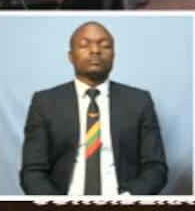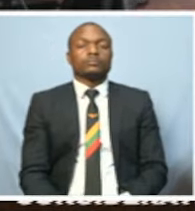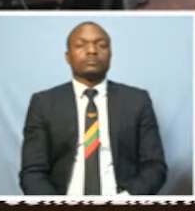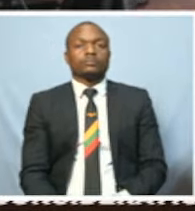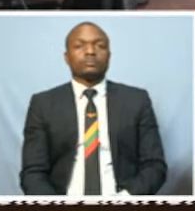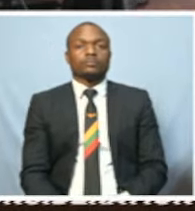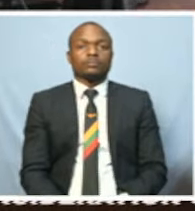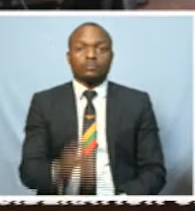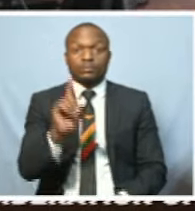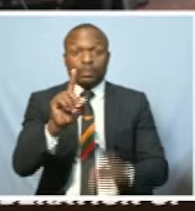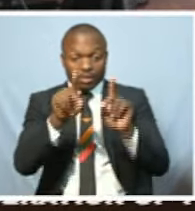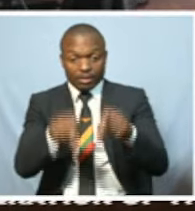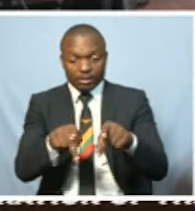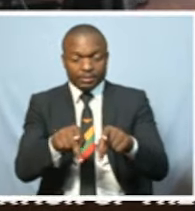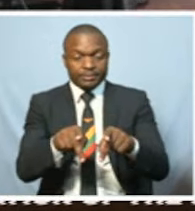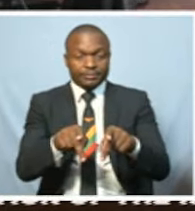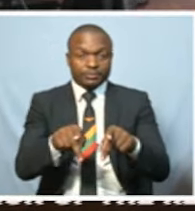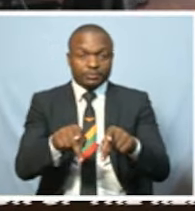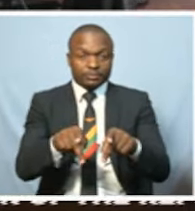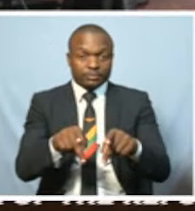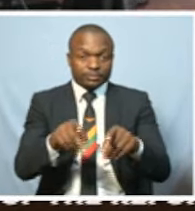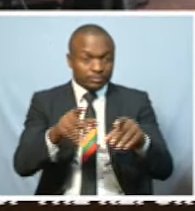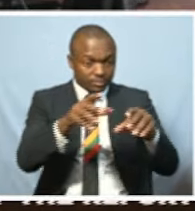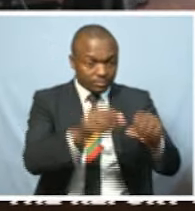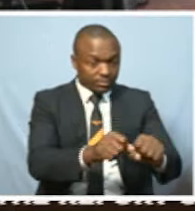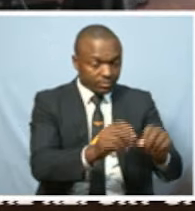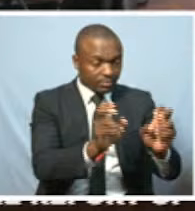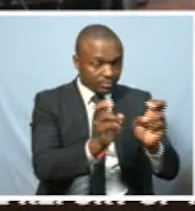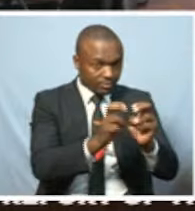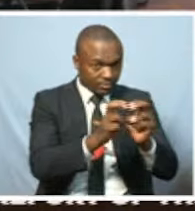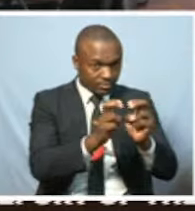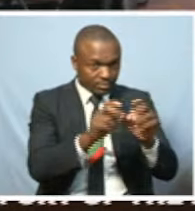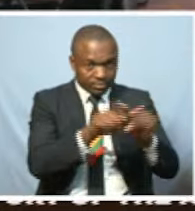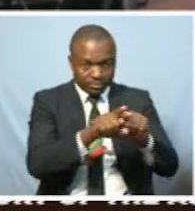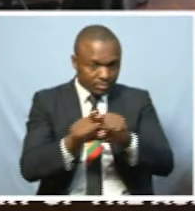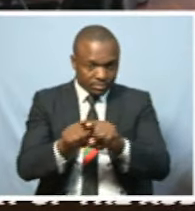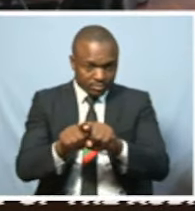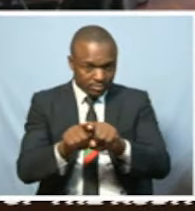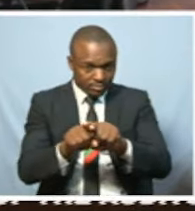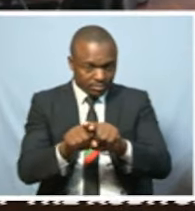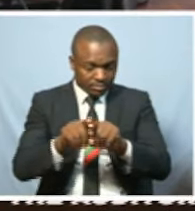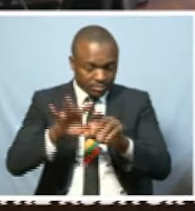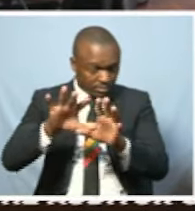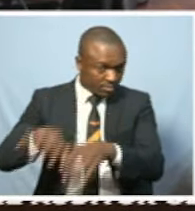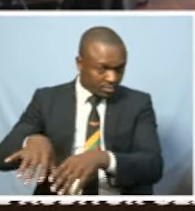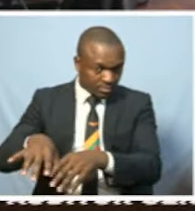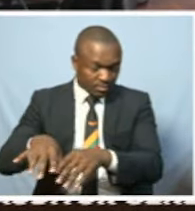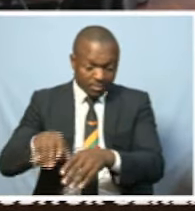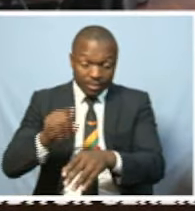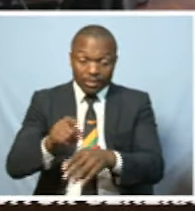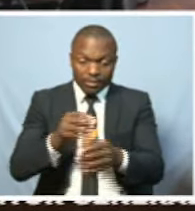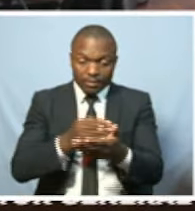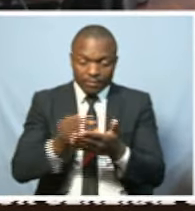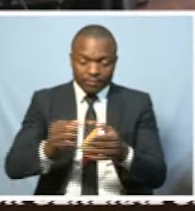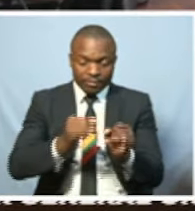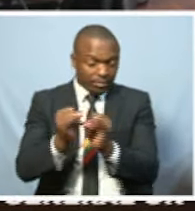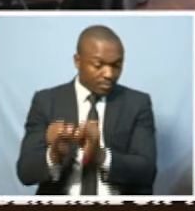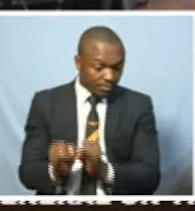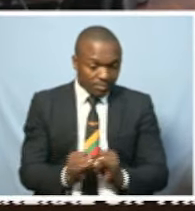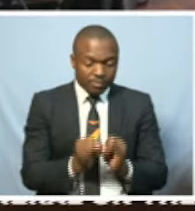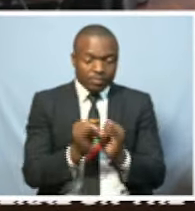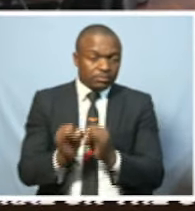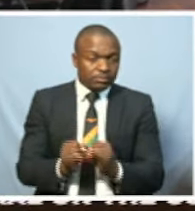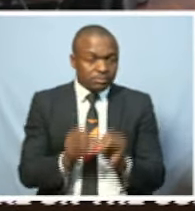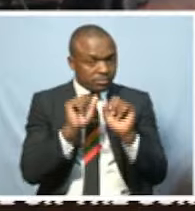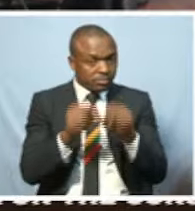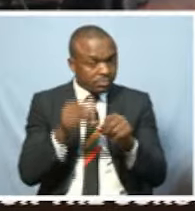one person, to get both the contracts, and they refused to implement them. Would